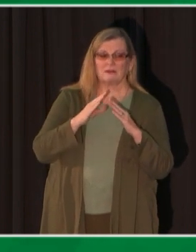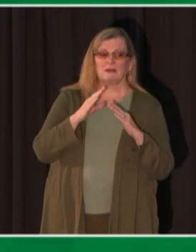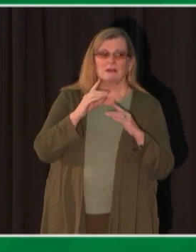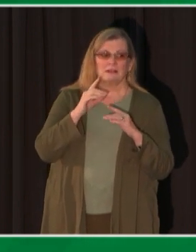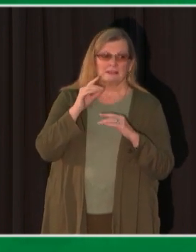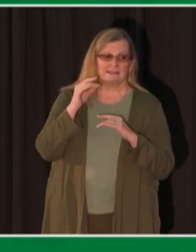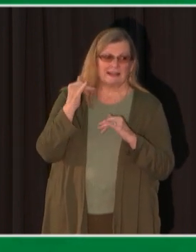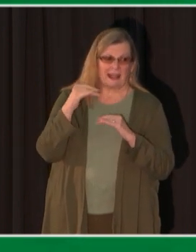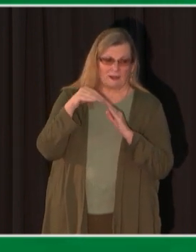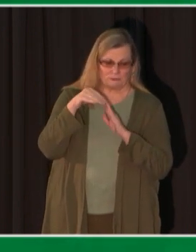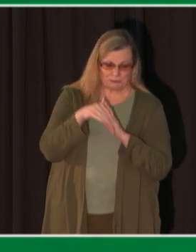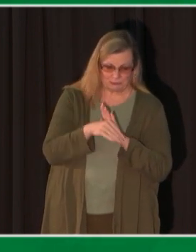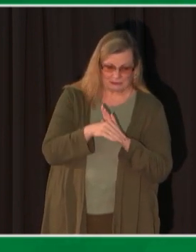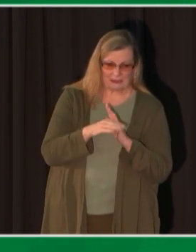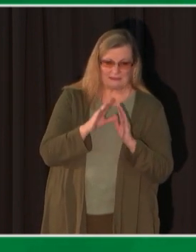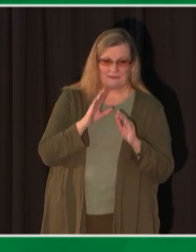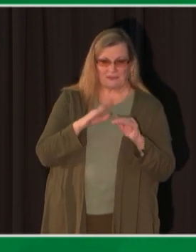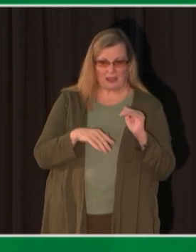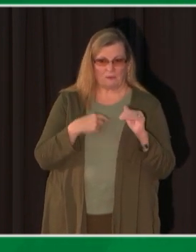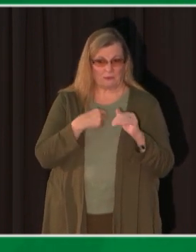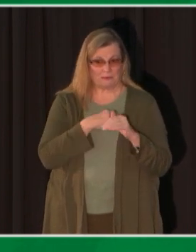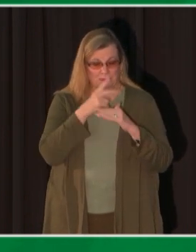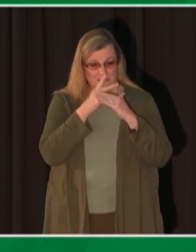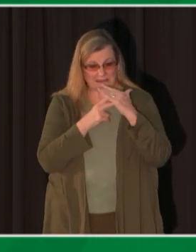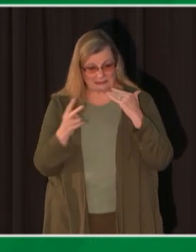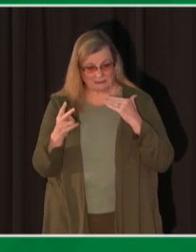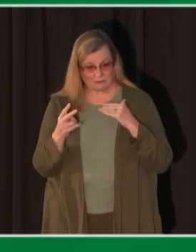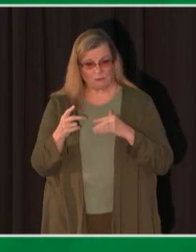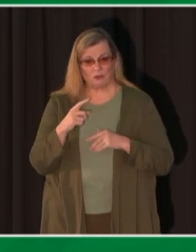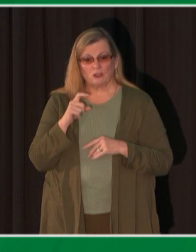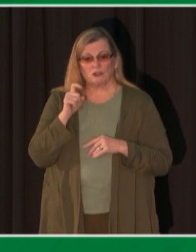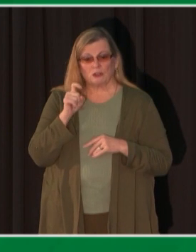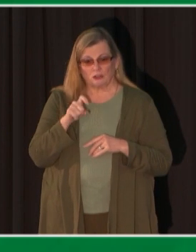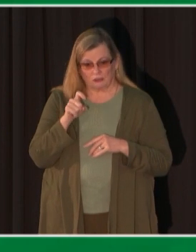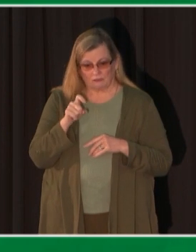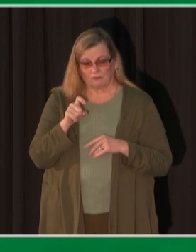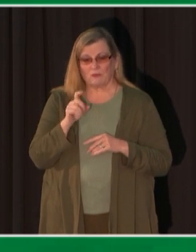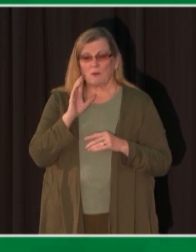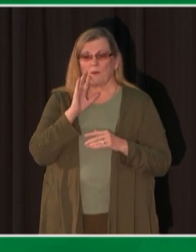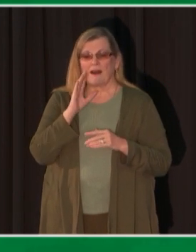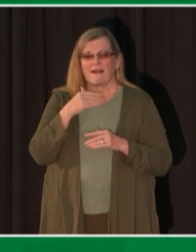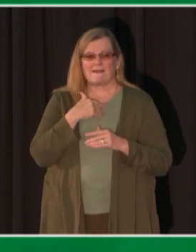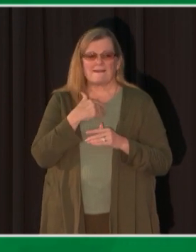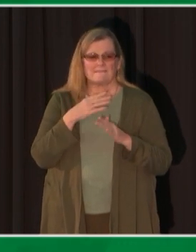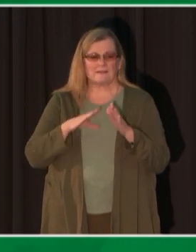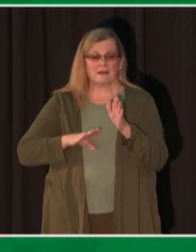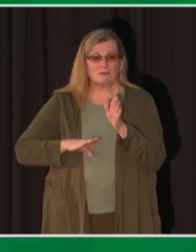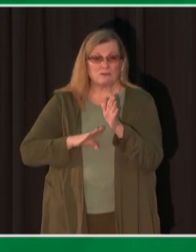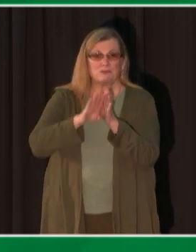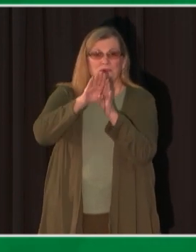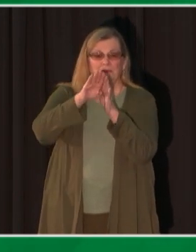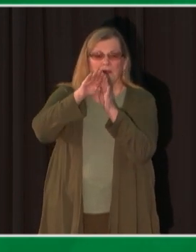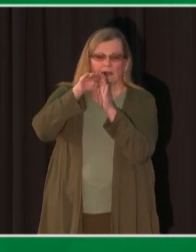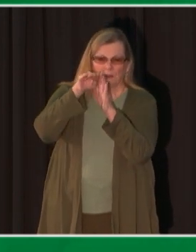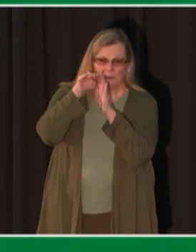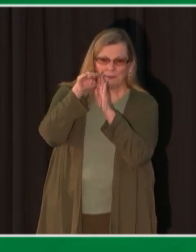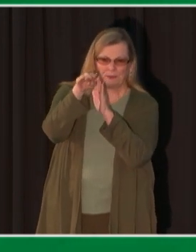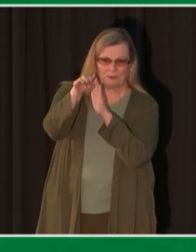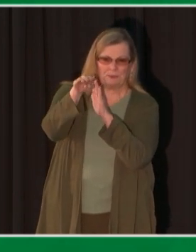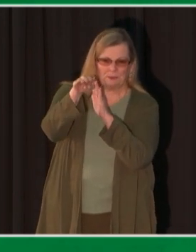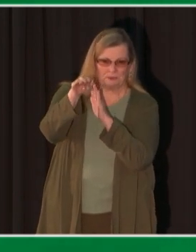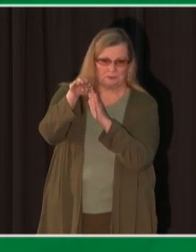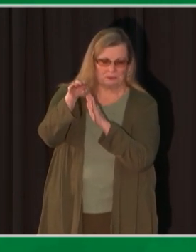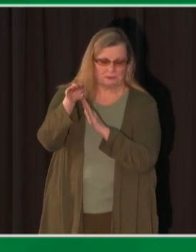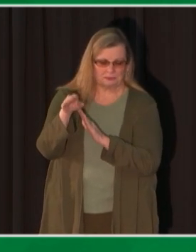still have work to do to flatten the curve, and everyone has a role to play. We are